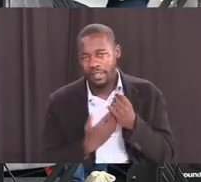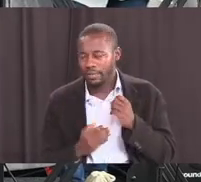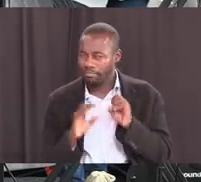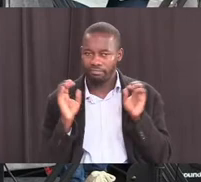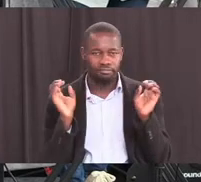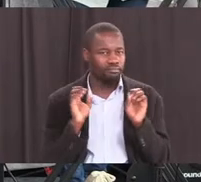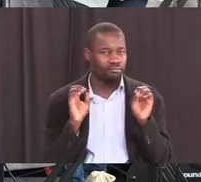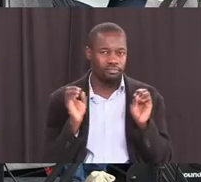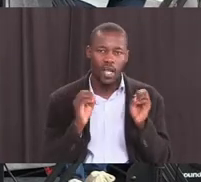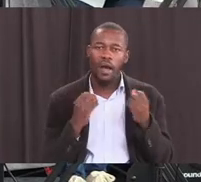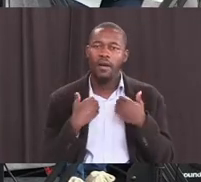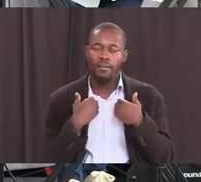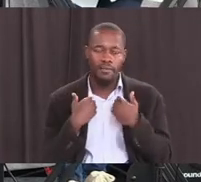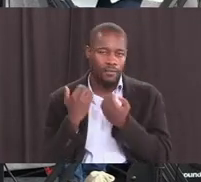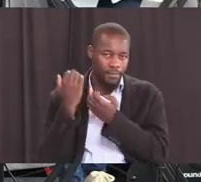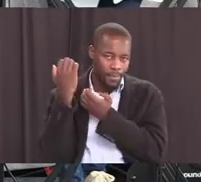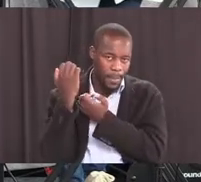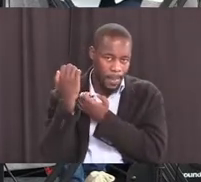saying, that